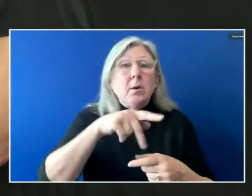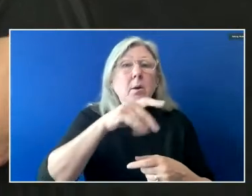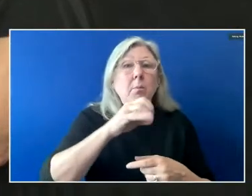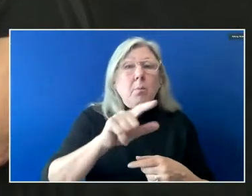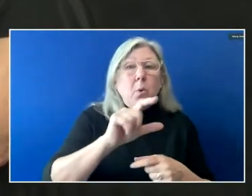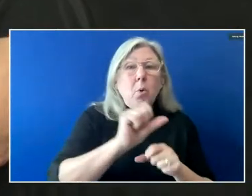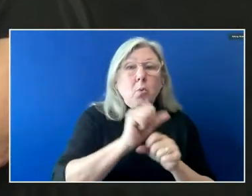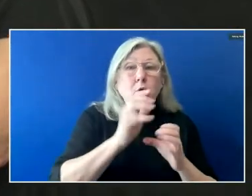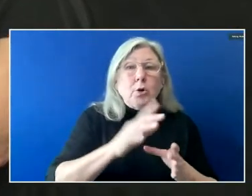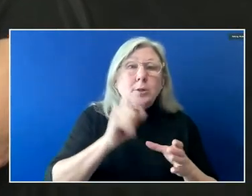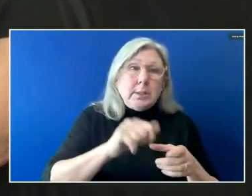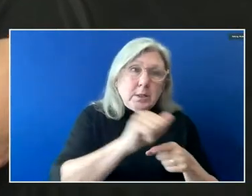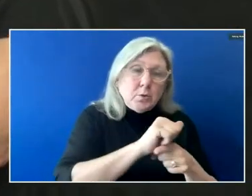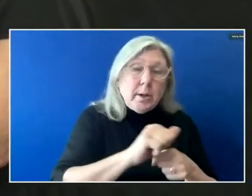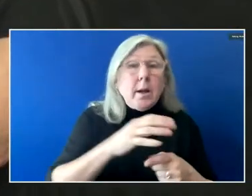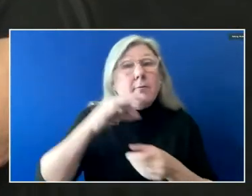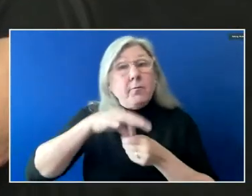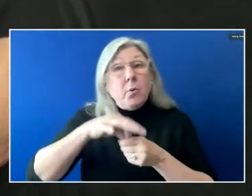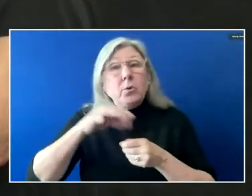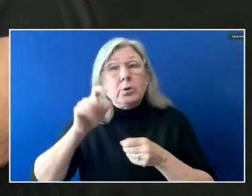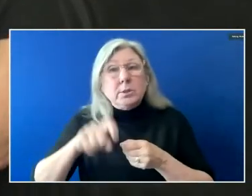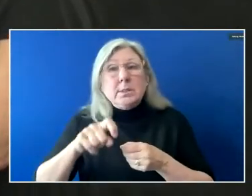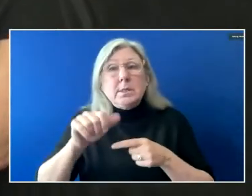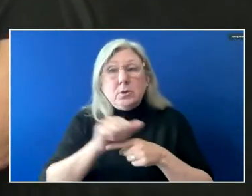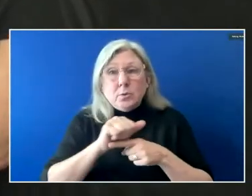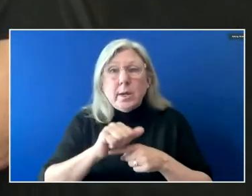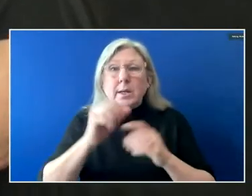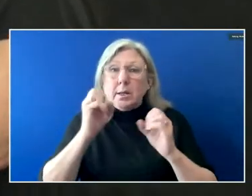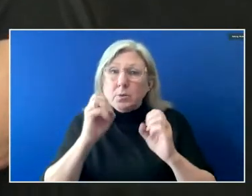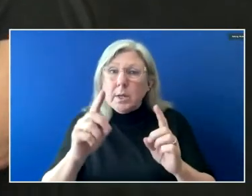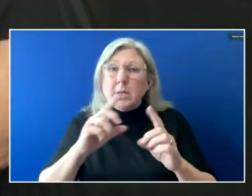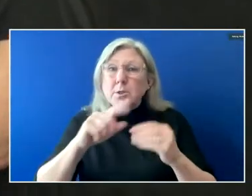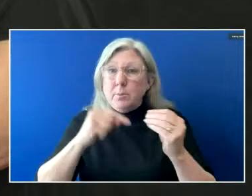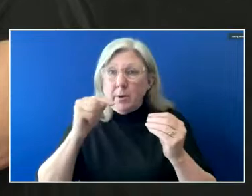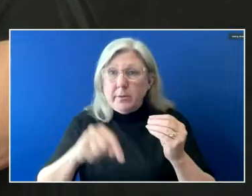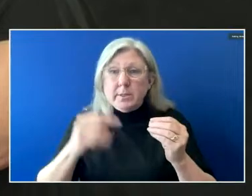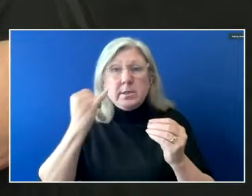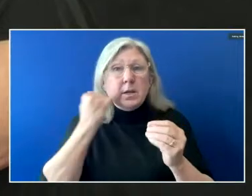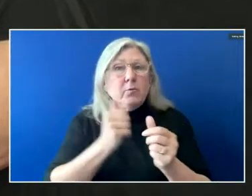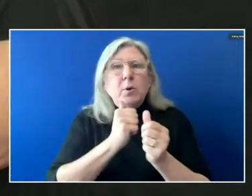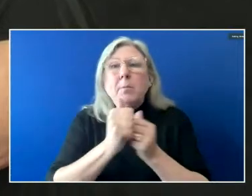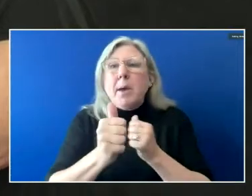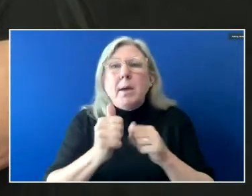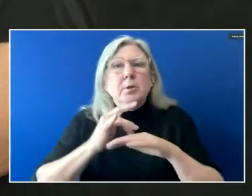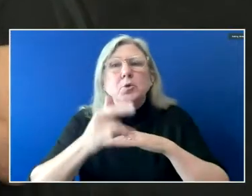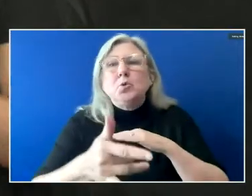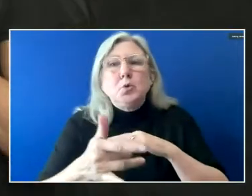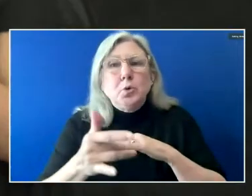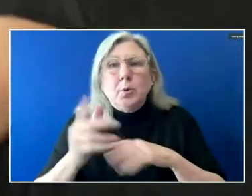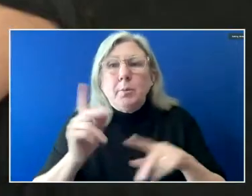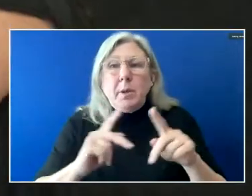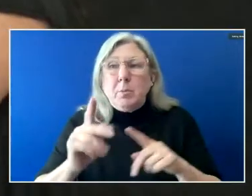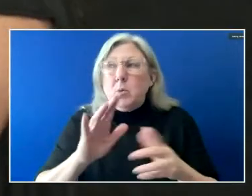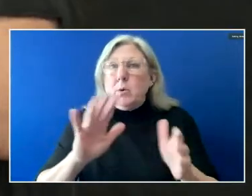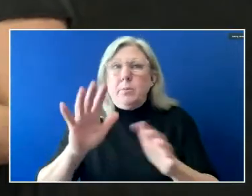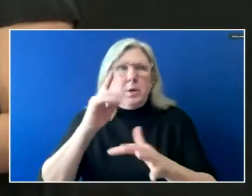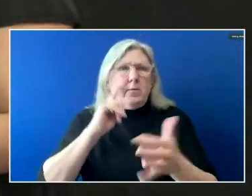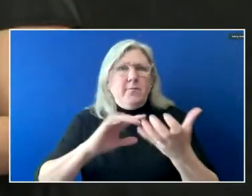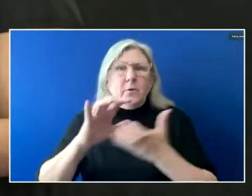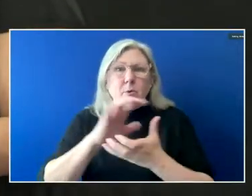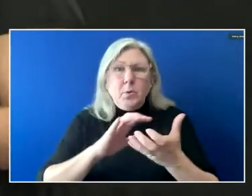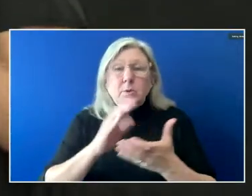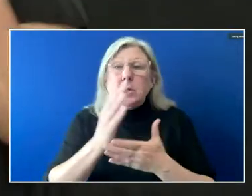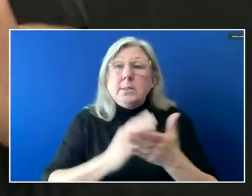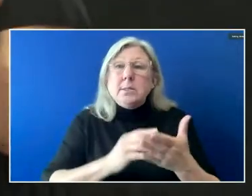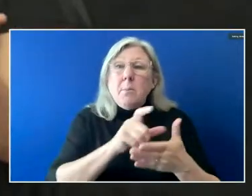voters need training and education on this um if we pass it too soon people are going to be confused some ballots are going to be ranked